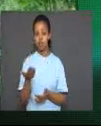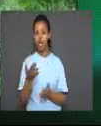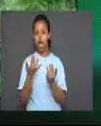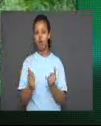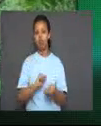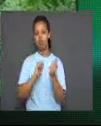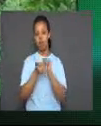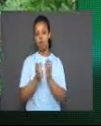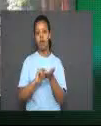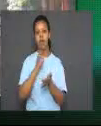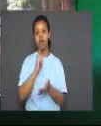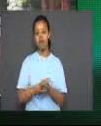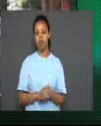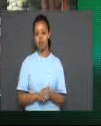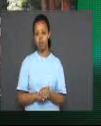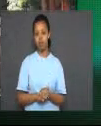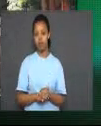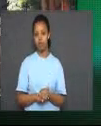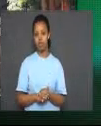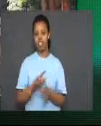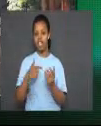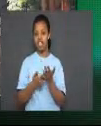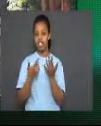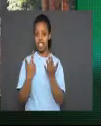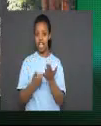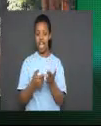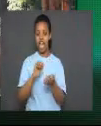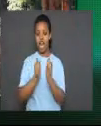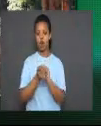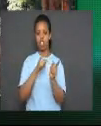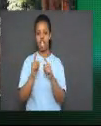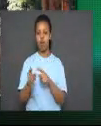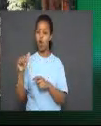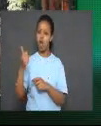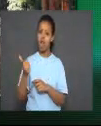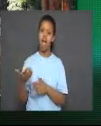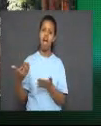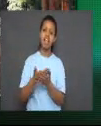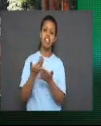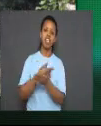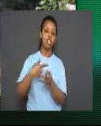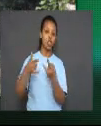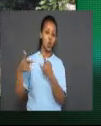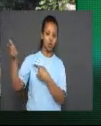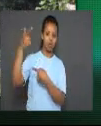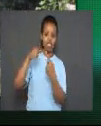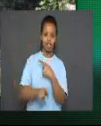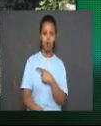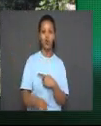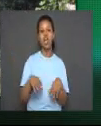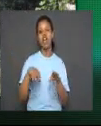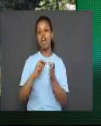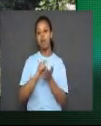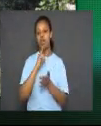This change allows for more species to enter the ecosystem, and